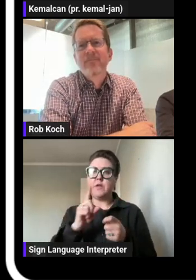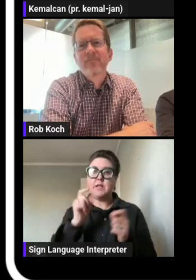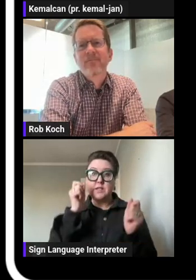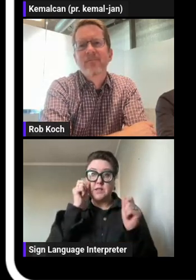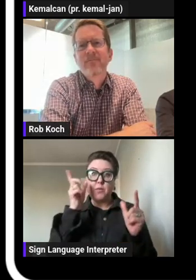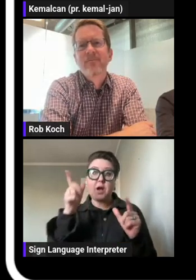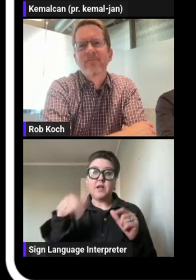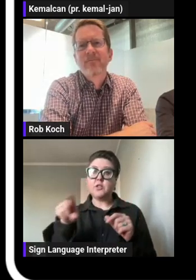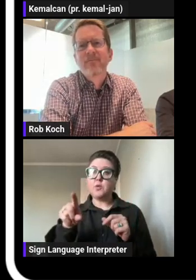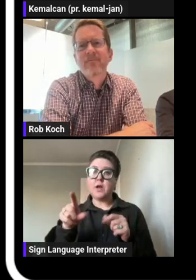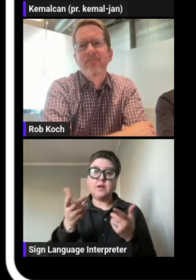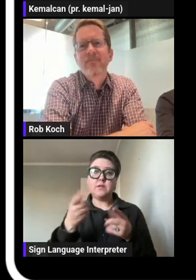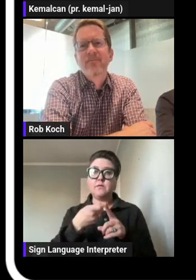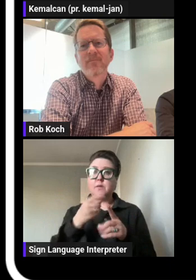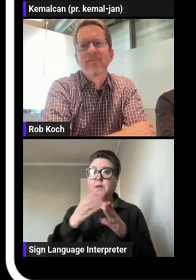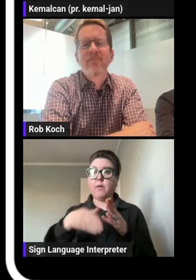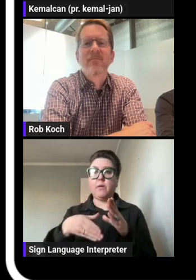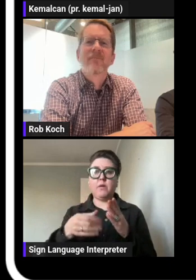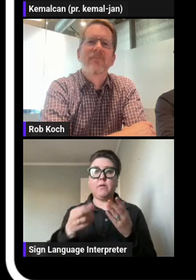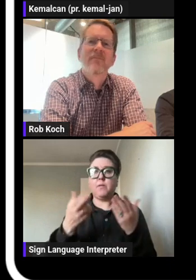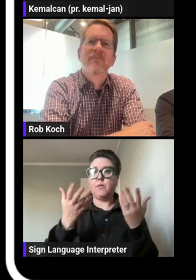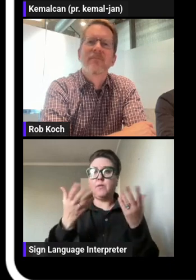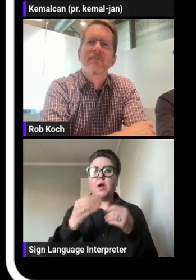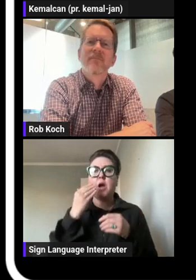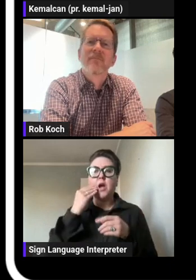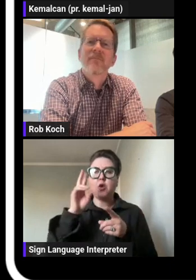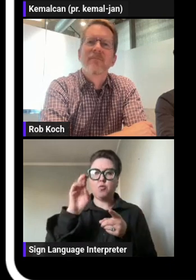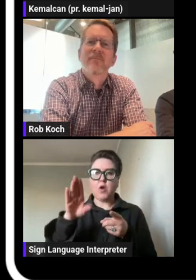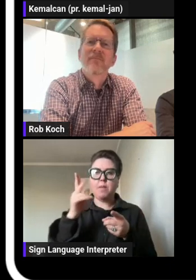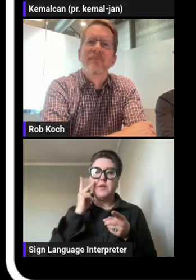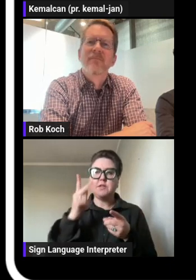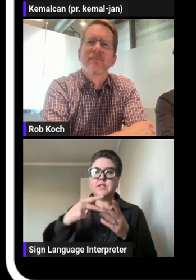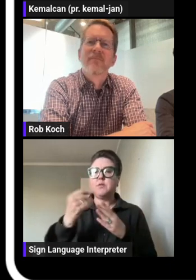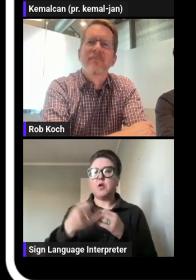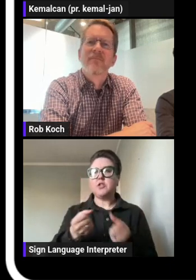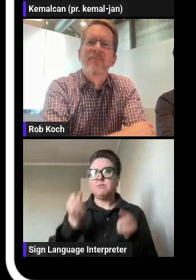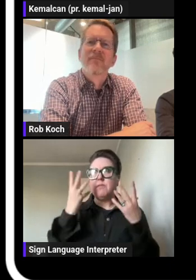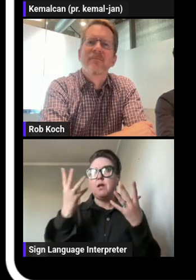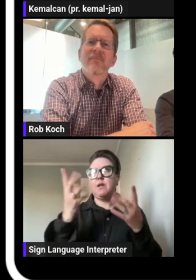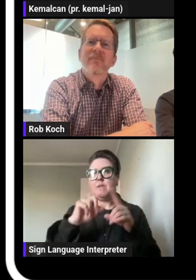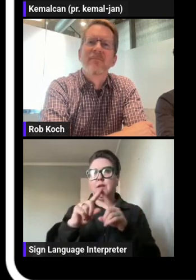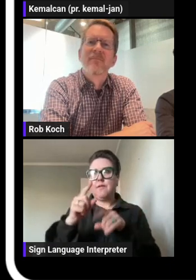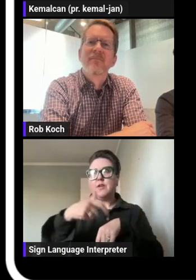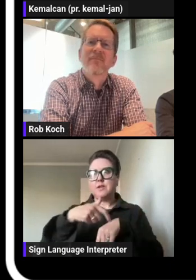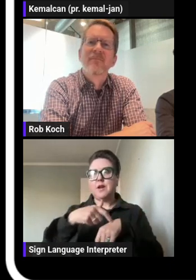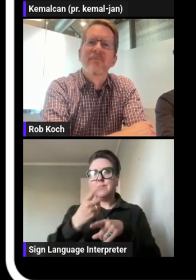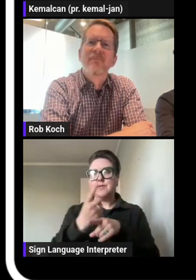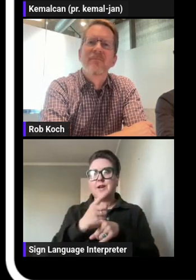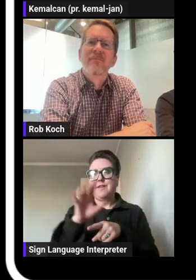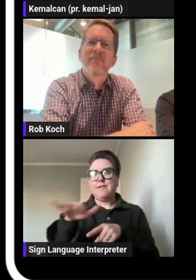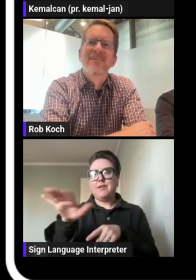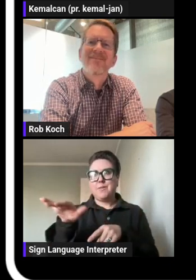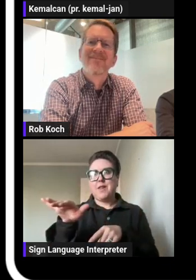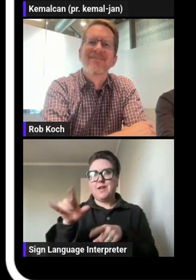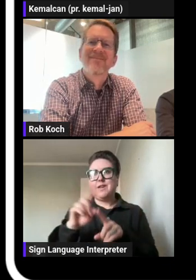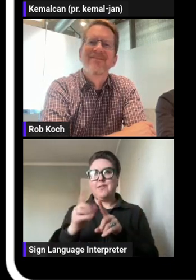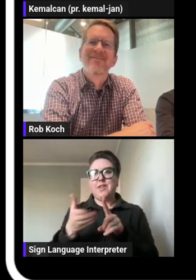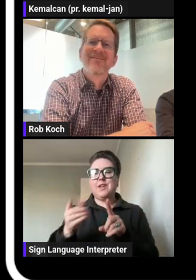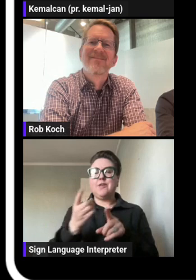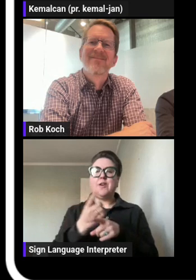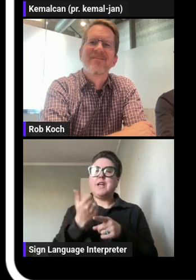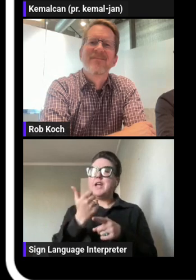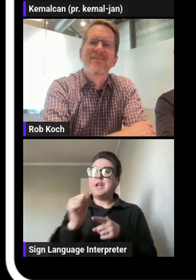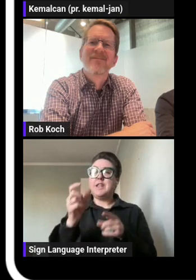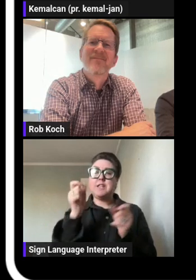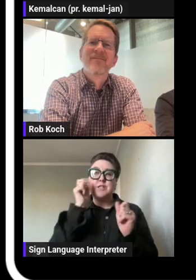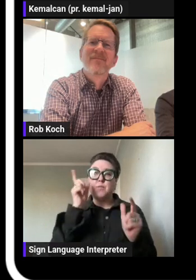you from the outcome? Like I know Rob has seen these projects many times, these finger spellings. Was there anything that surprised